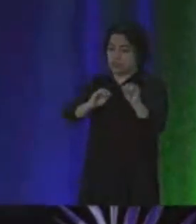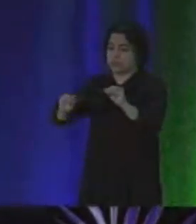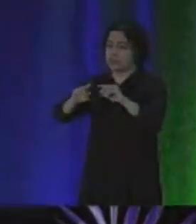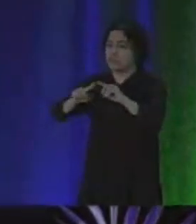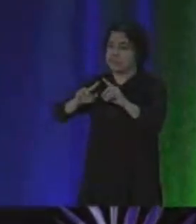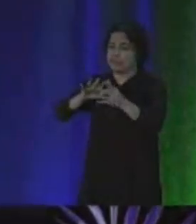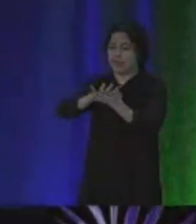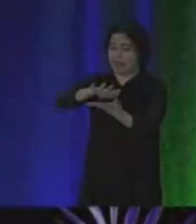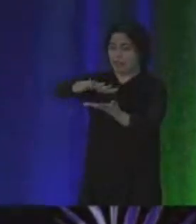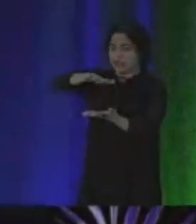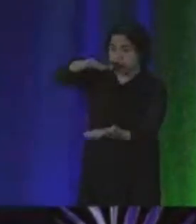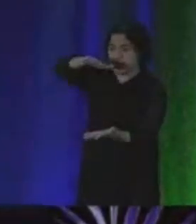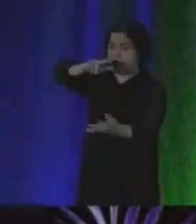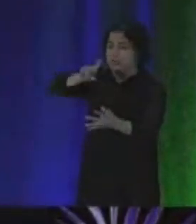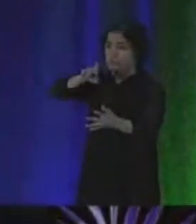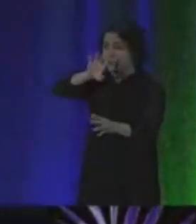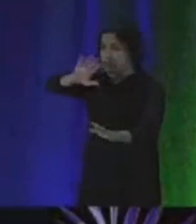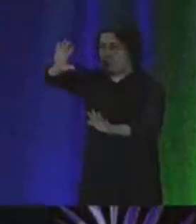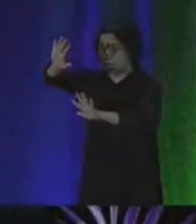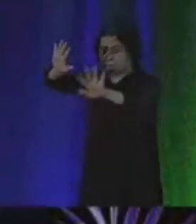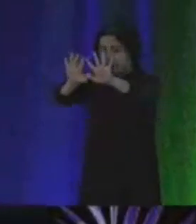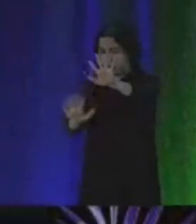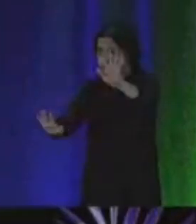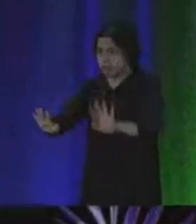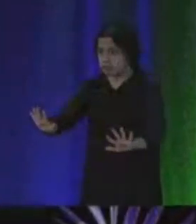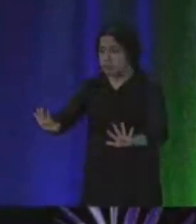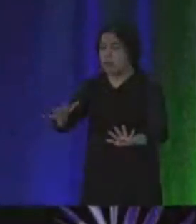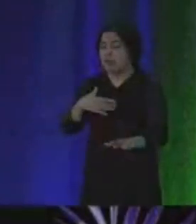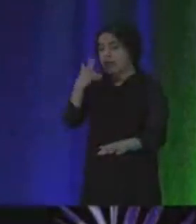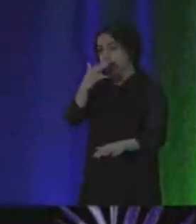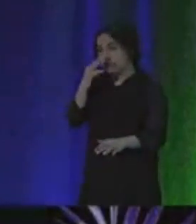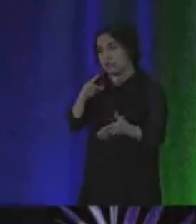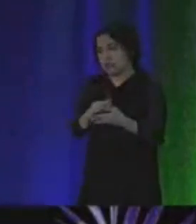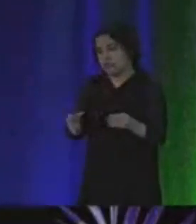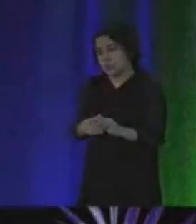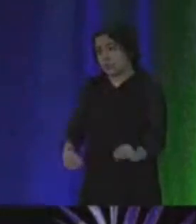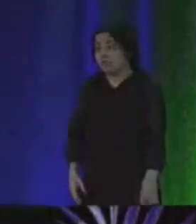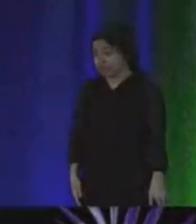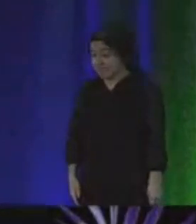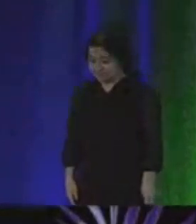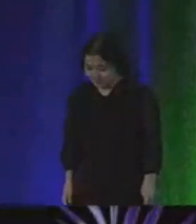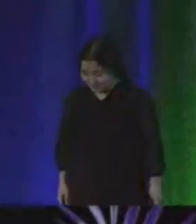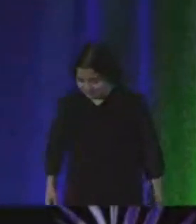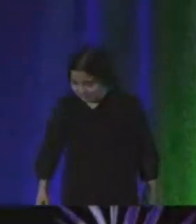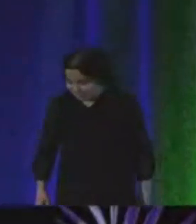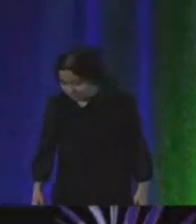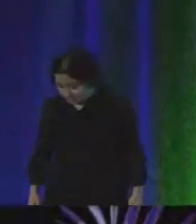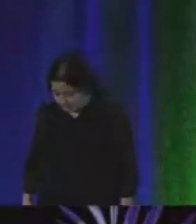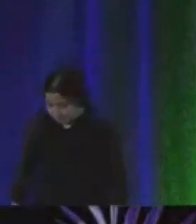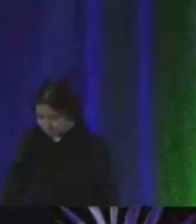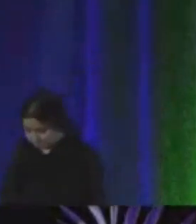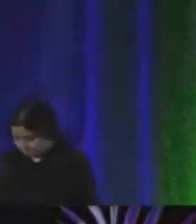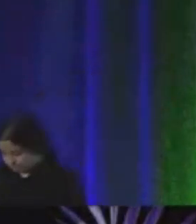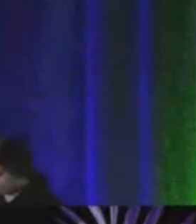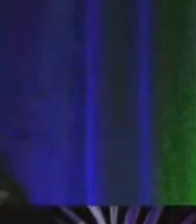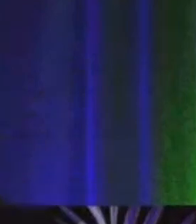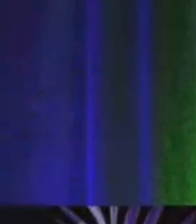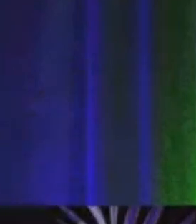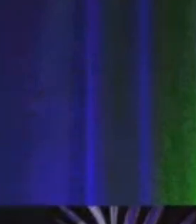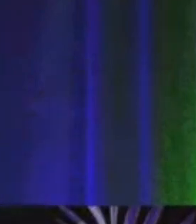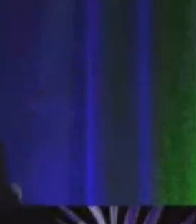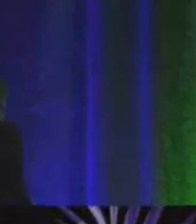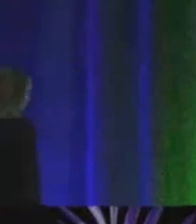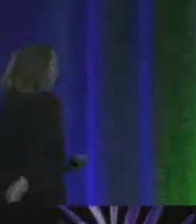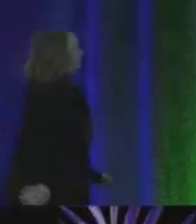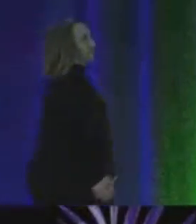have a hilarious story for you. My buddy calls me up, and he's like, dude, can you help me do